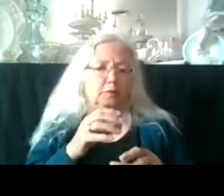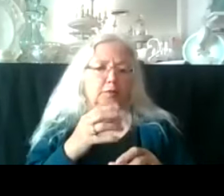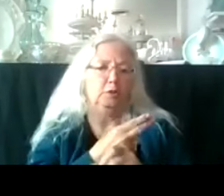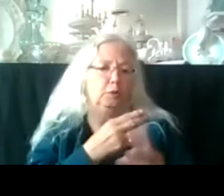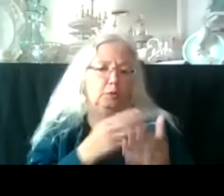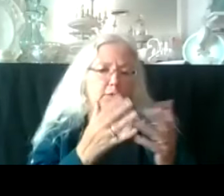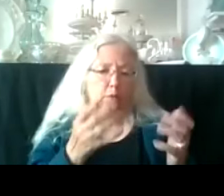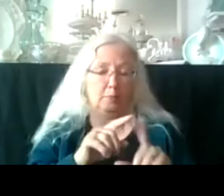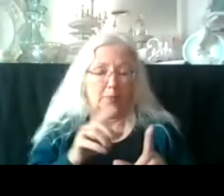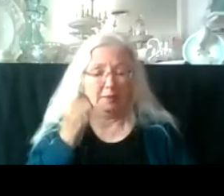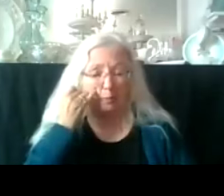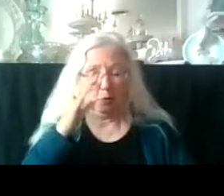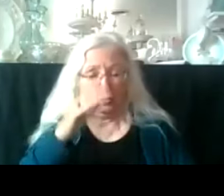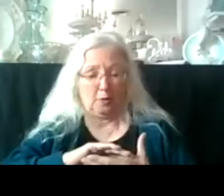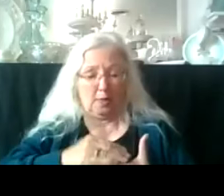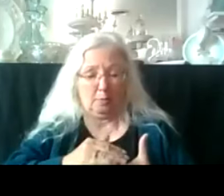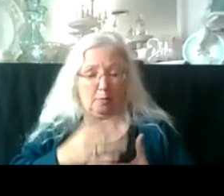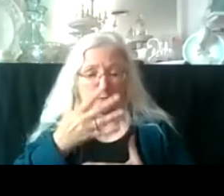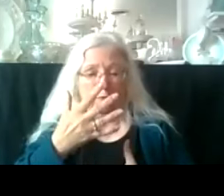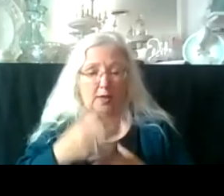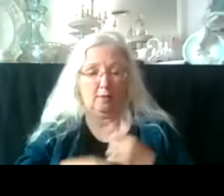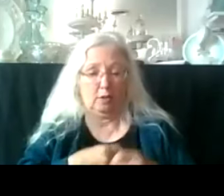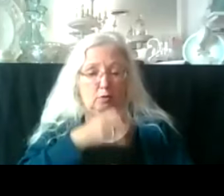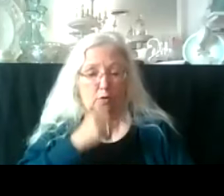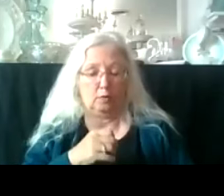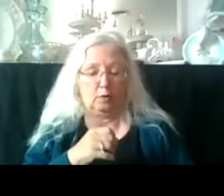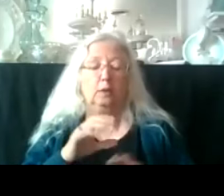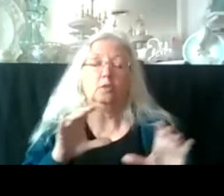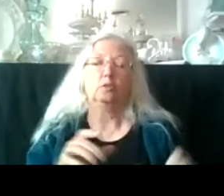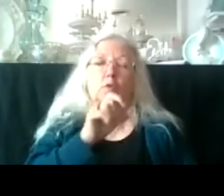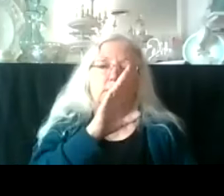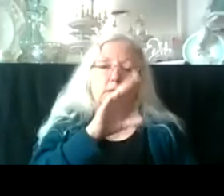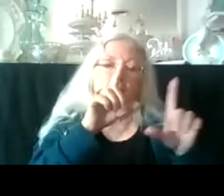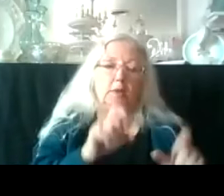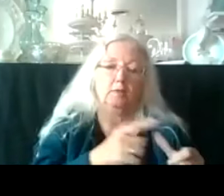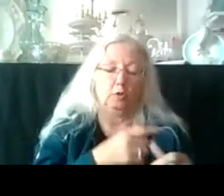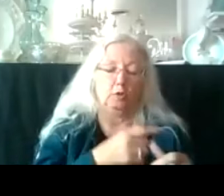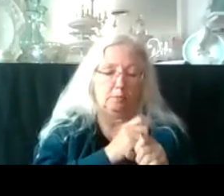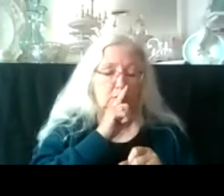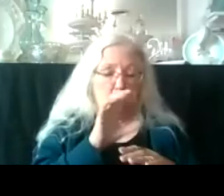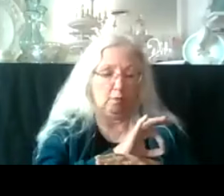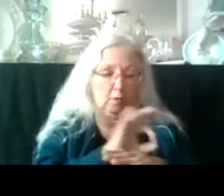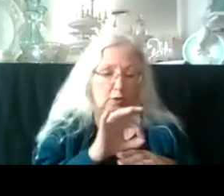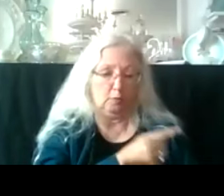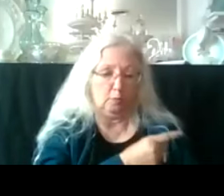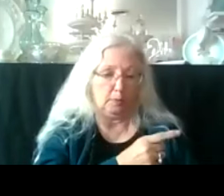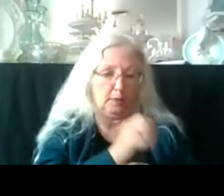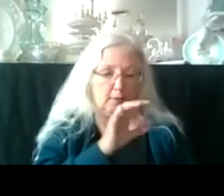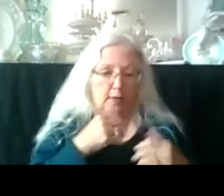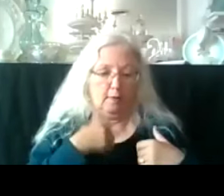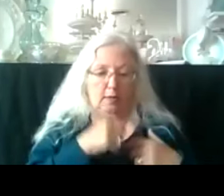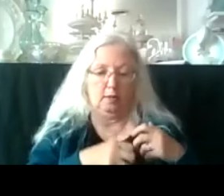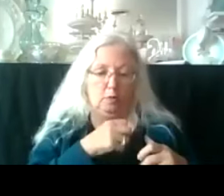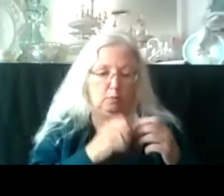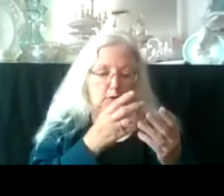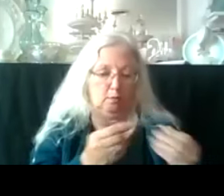laptop, you might want to consider taking the lab exam first to make sure it functions properly, so that if there's any problems, you can get that worked out. And again, I